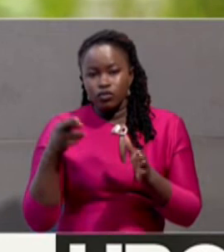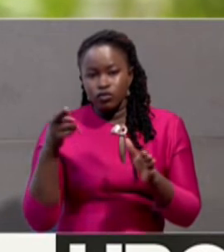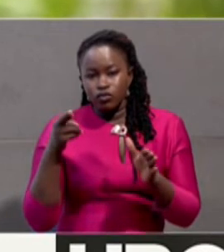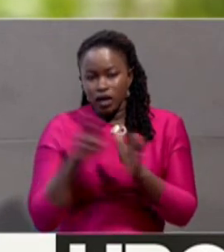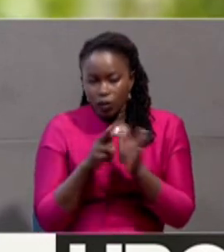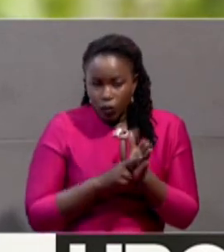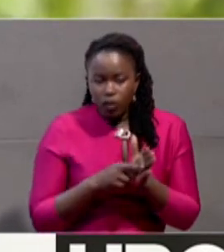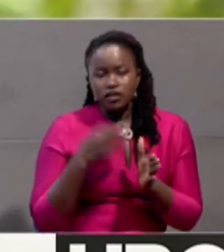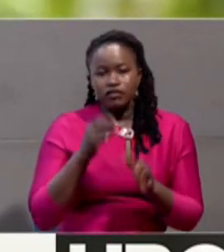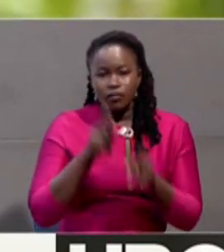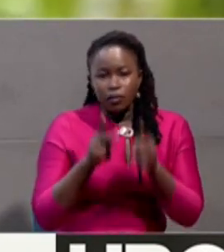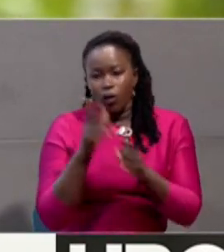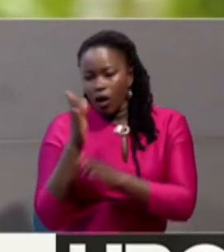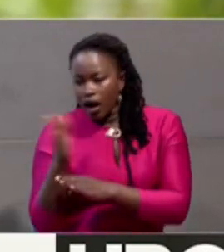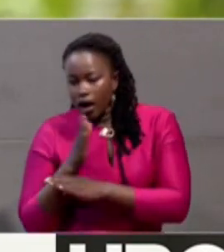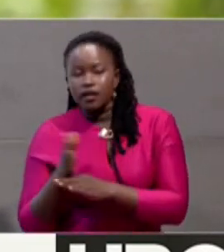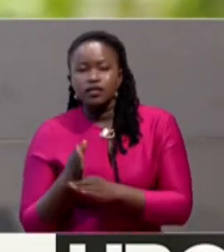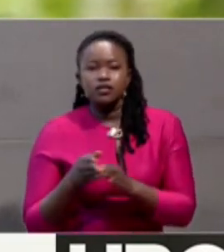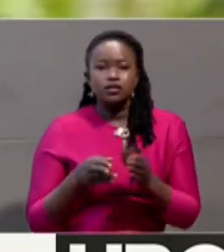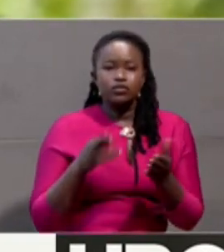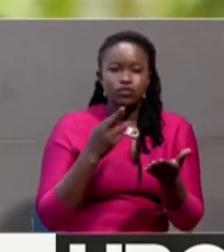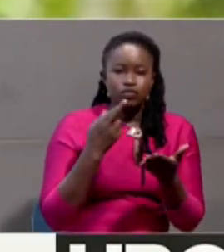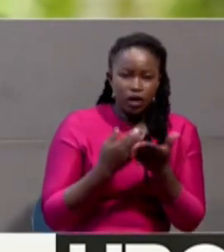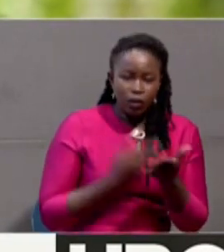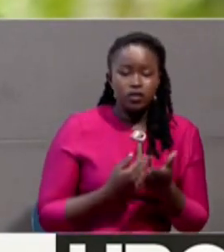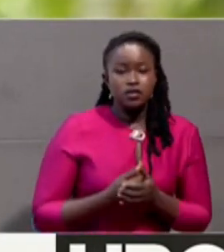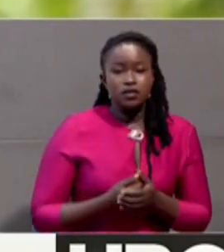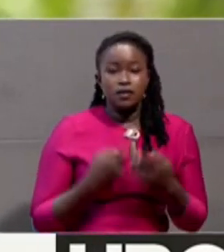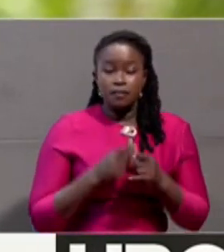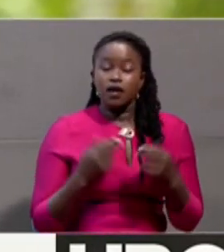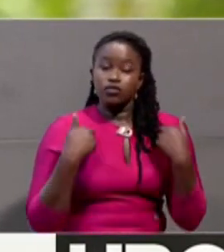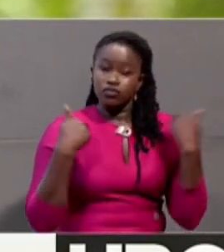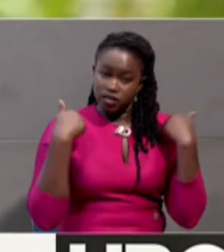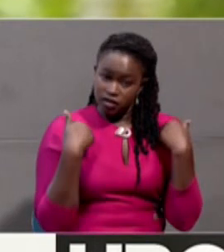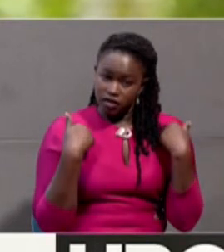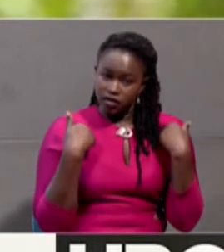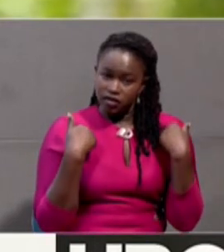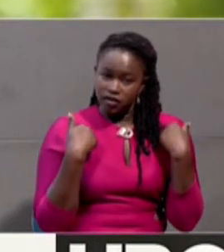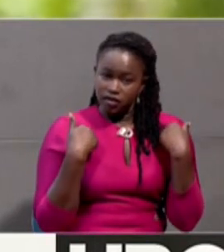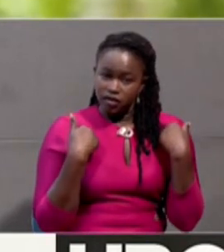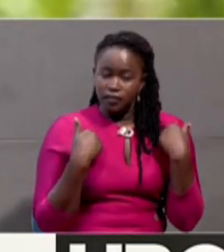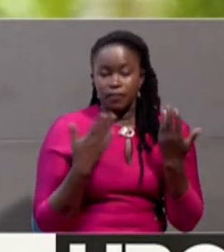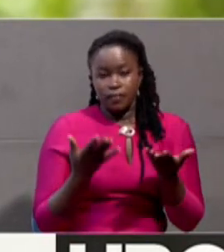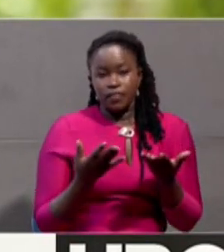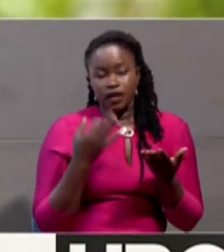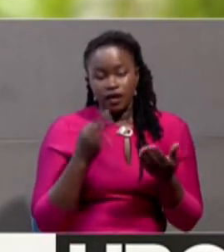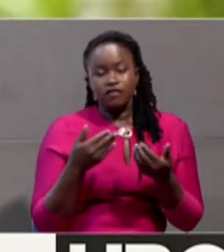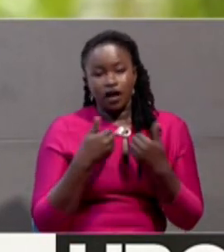who hide records. But for an officer who is mandated to